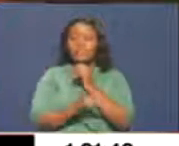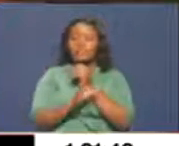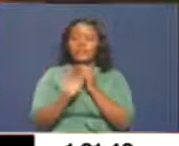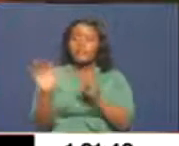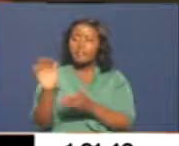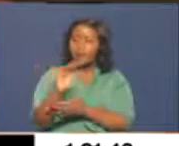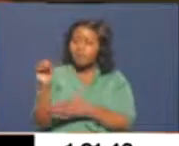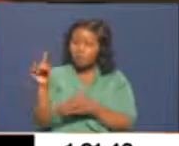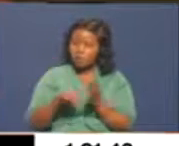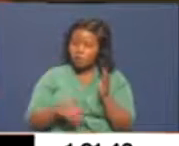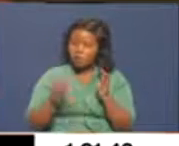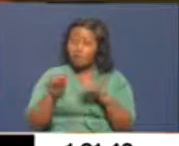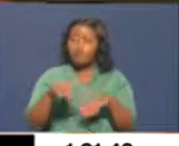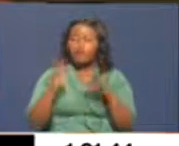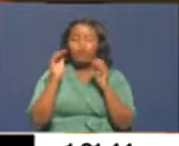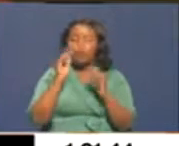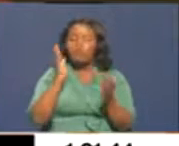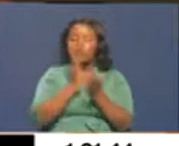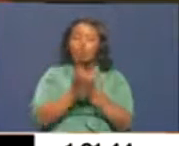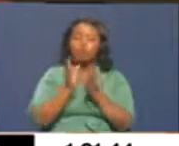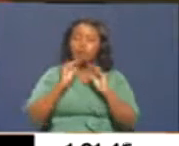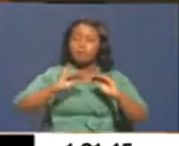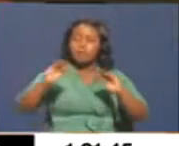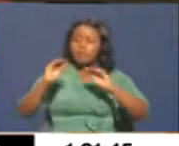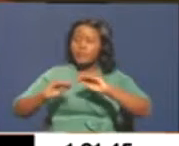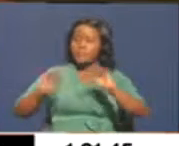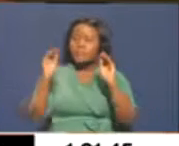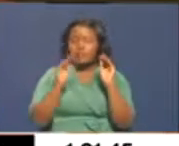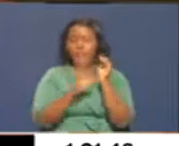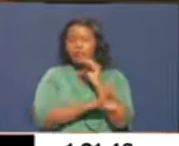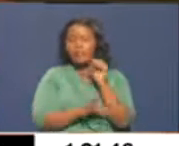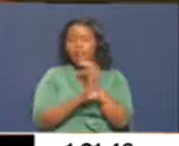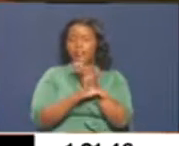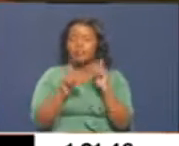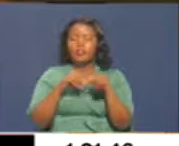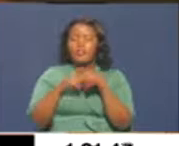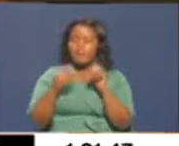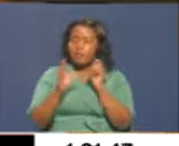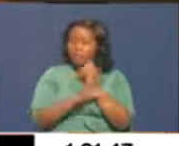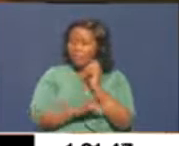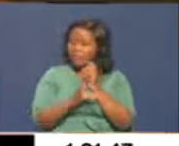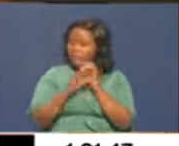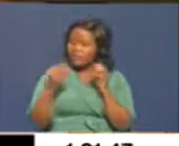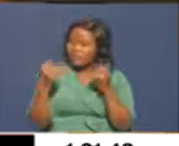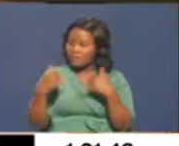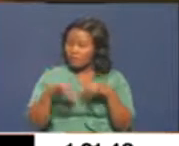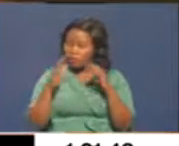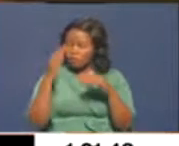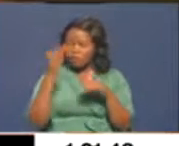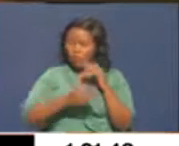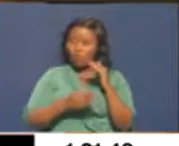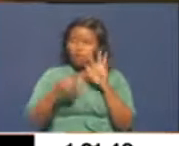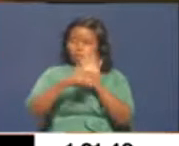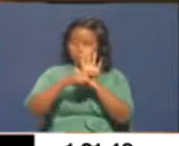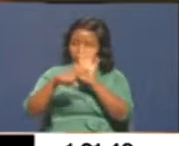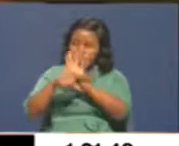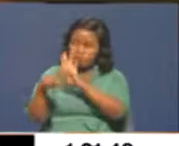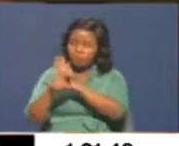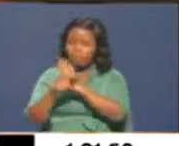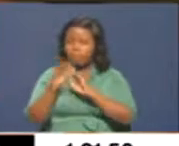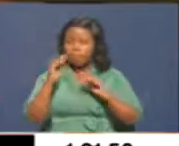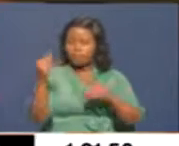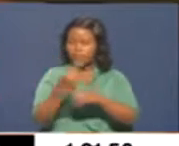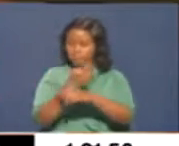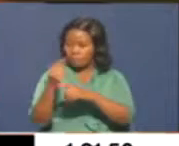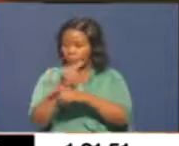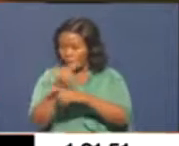true teachings of religion as the country witnesses an upsurge in deviant teachings. According to scholars from Al-Azhar, who presided